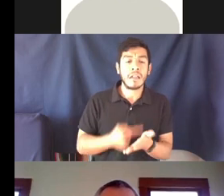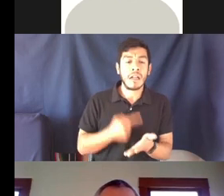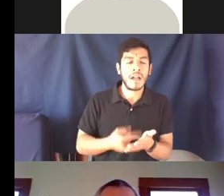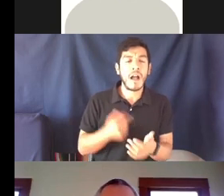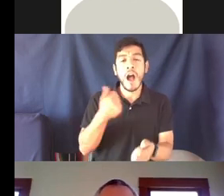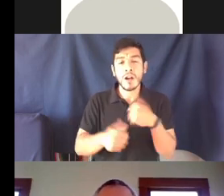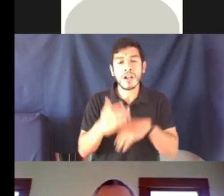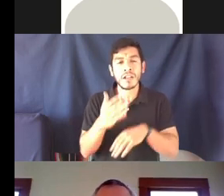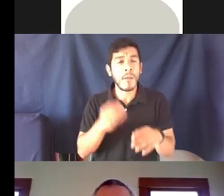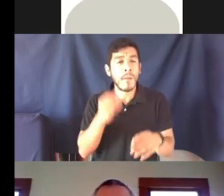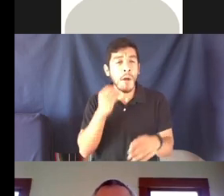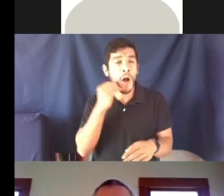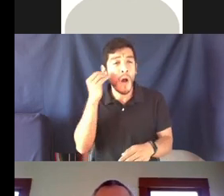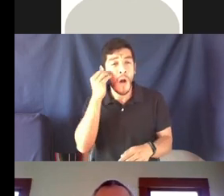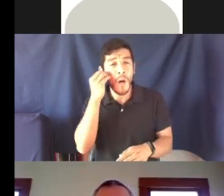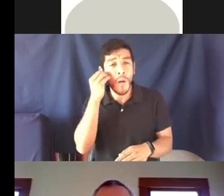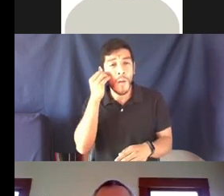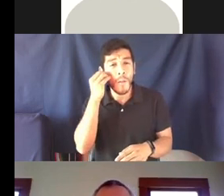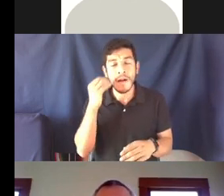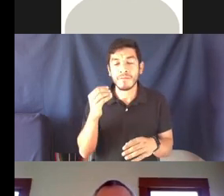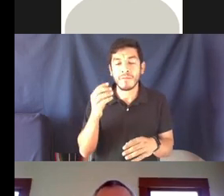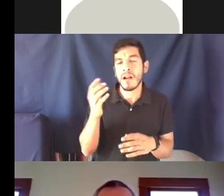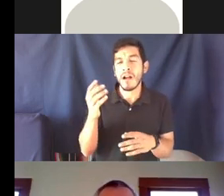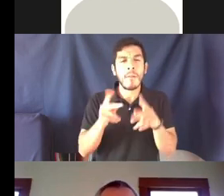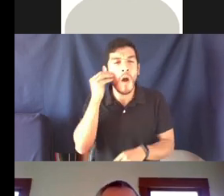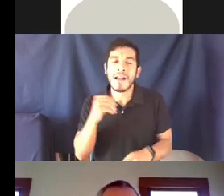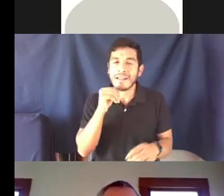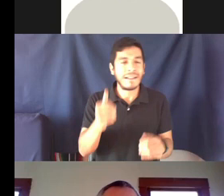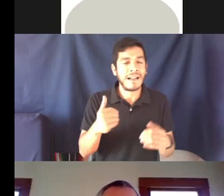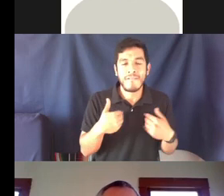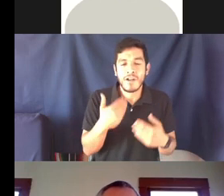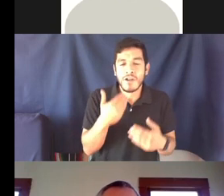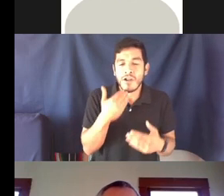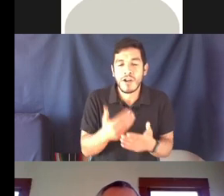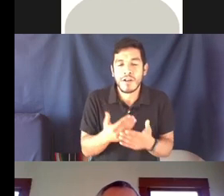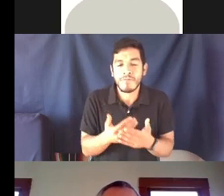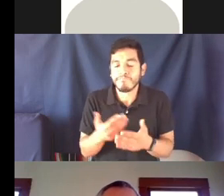less than ideal, unfortunately. So you can go to the next slide.